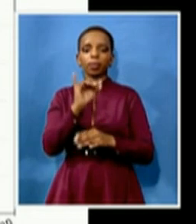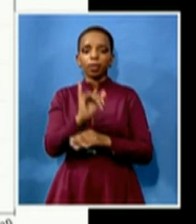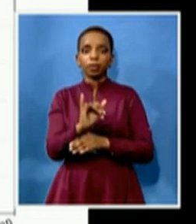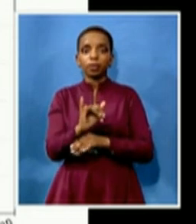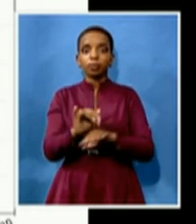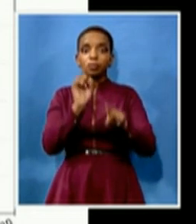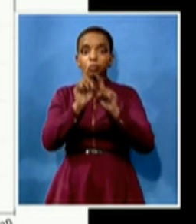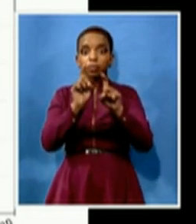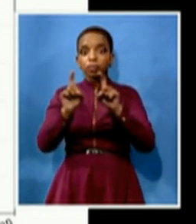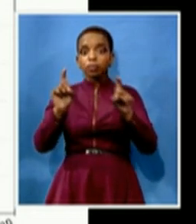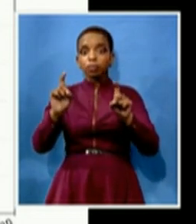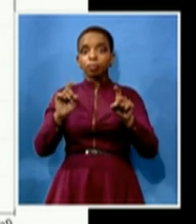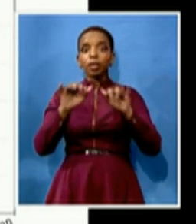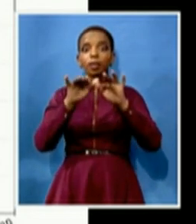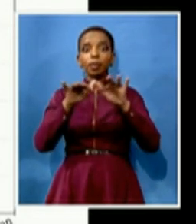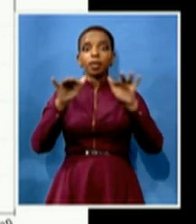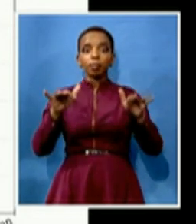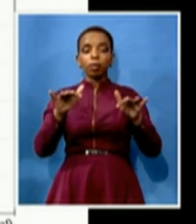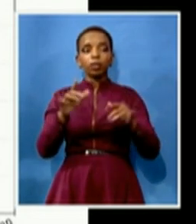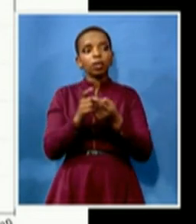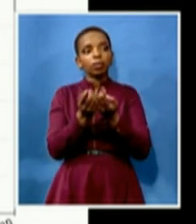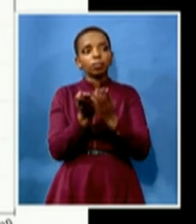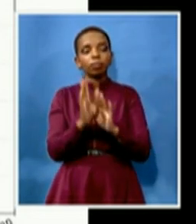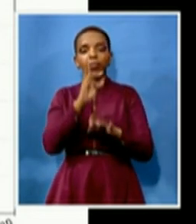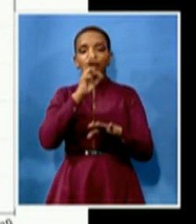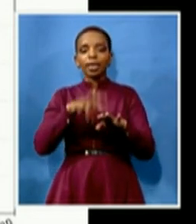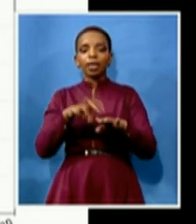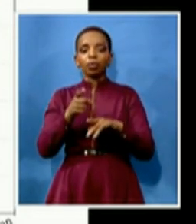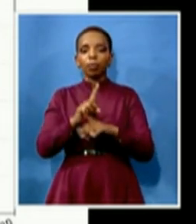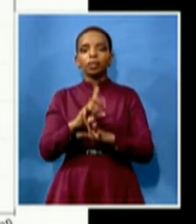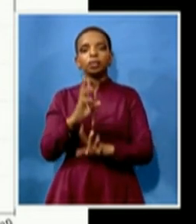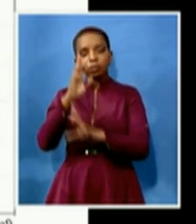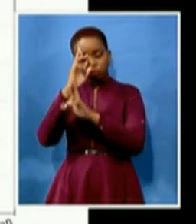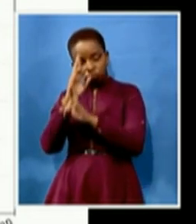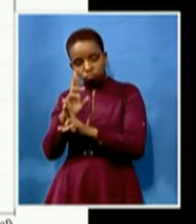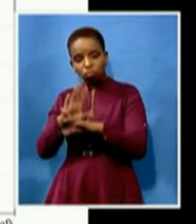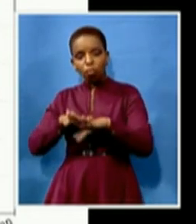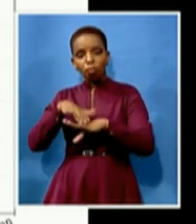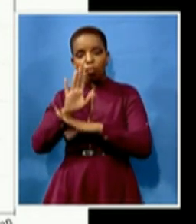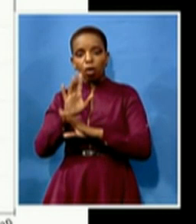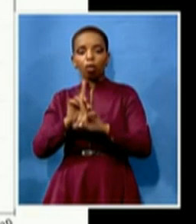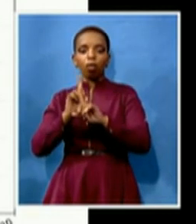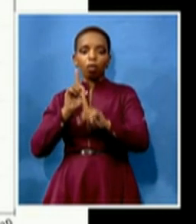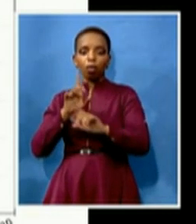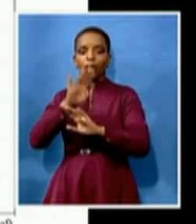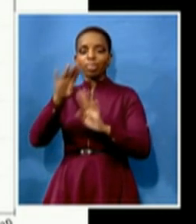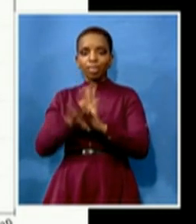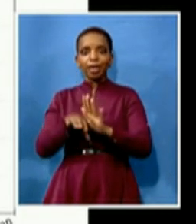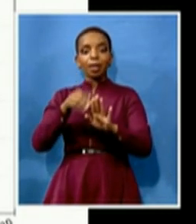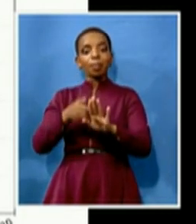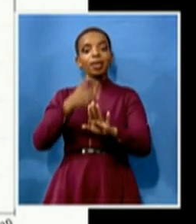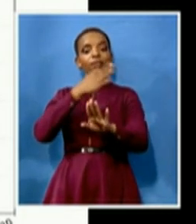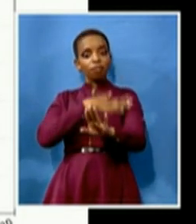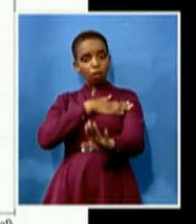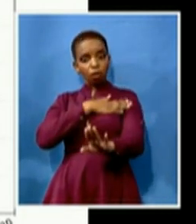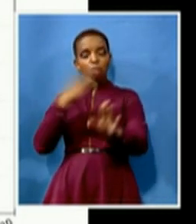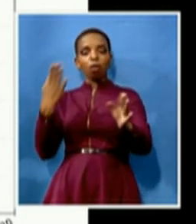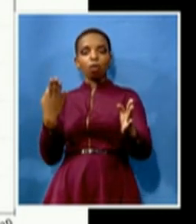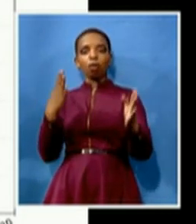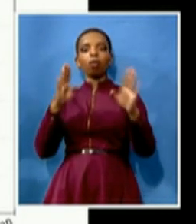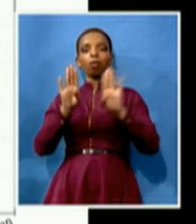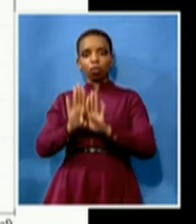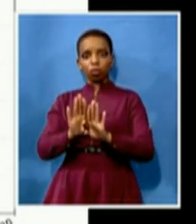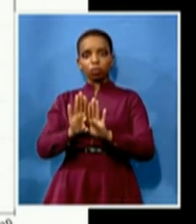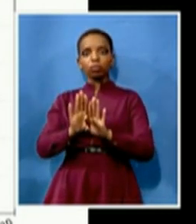adhering to social distancing much more seriously than they were before lockdown. As a result of that, we are significantly lower than this dashed